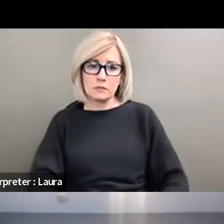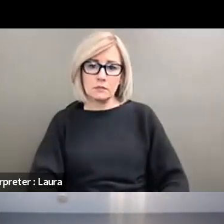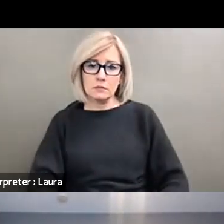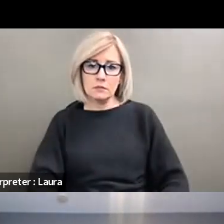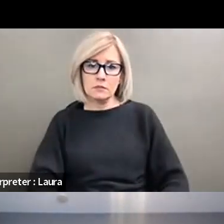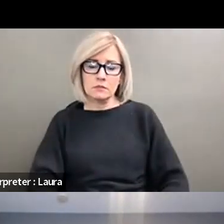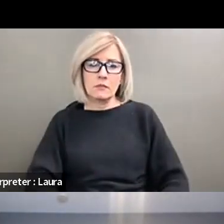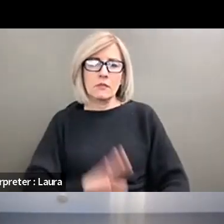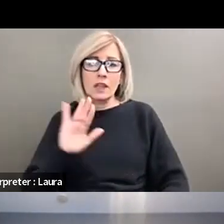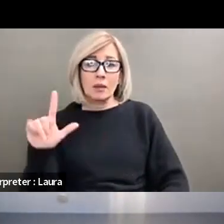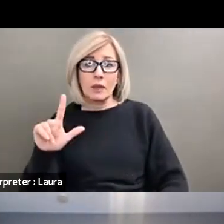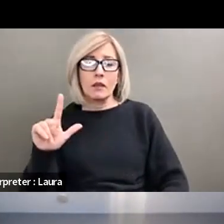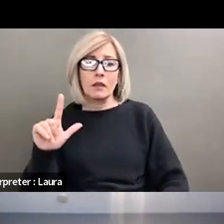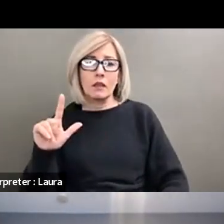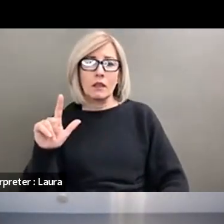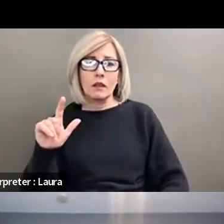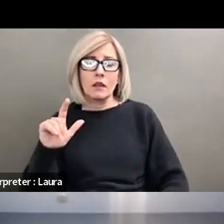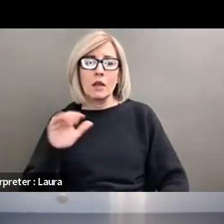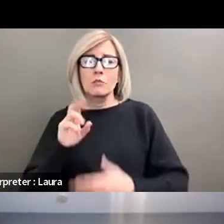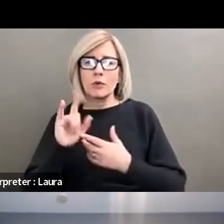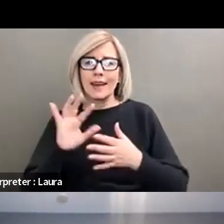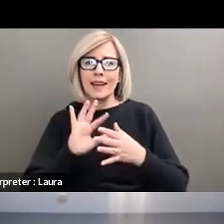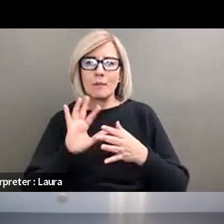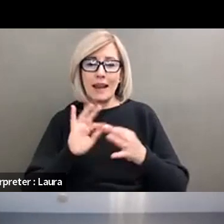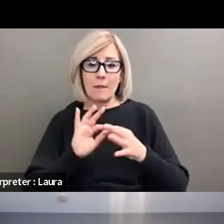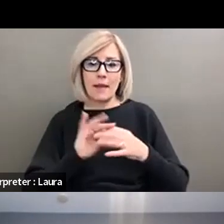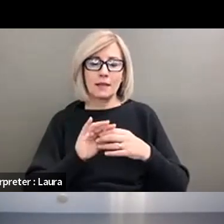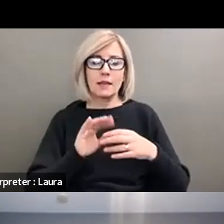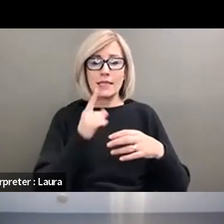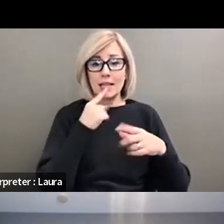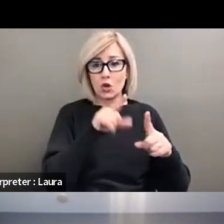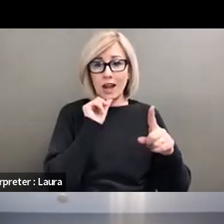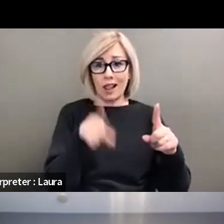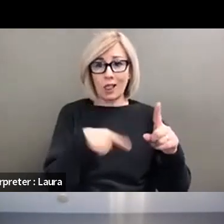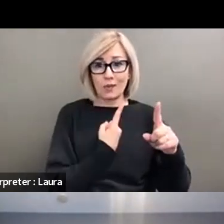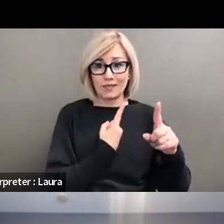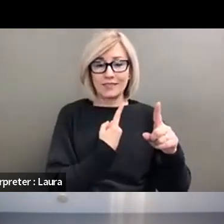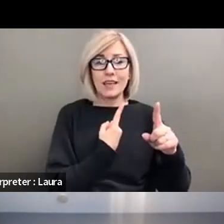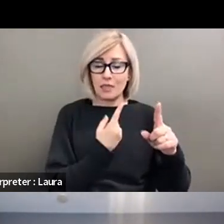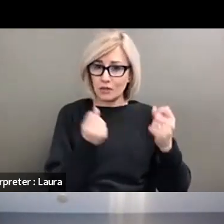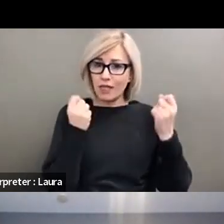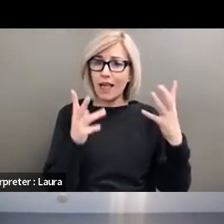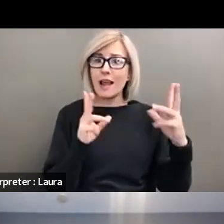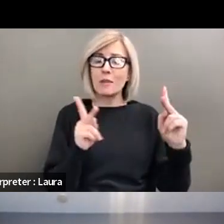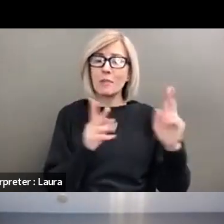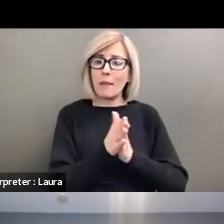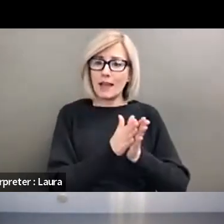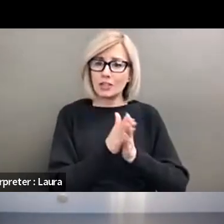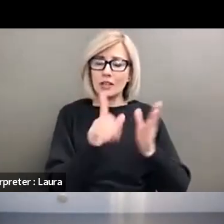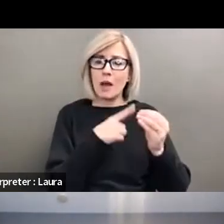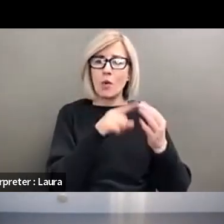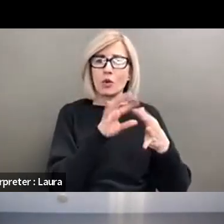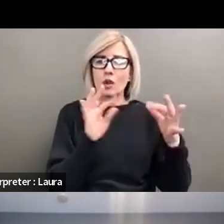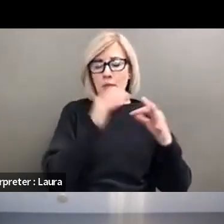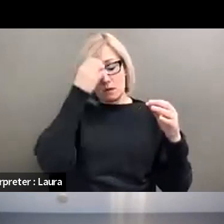Bill, you know, Brady made a comment in there saying that you're not alone. I don't know. I mean, there's a lot of people really passionate about what you're talking about, but